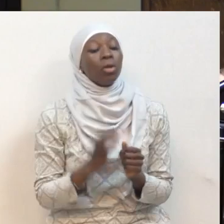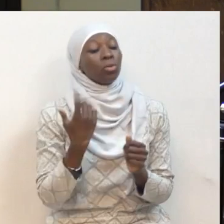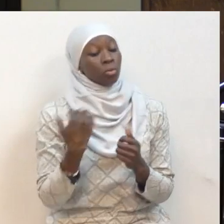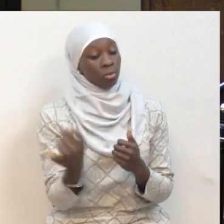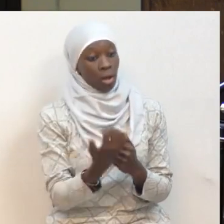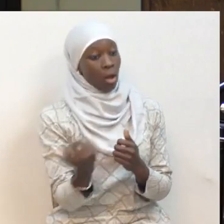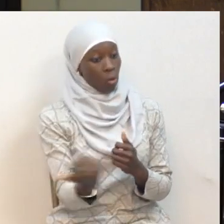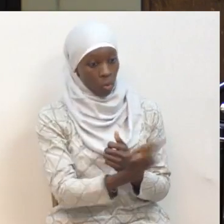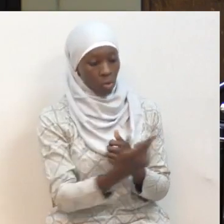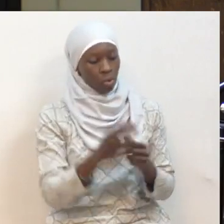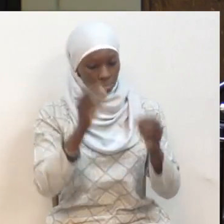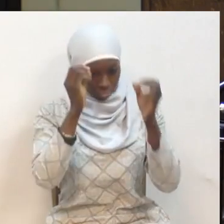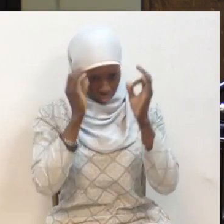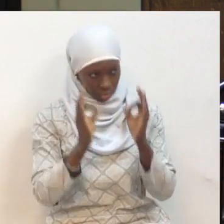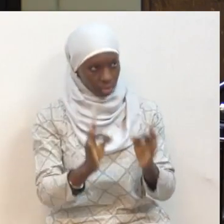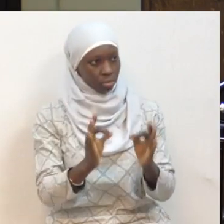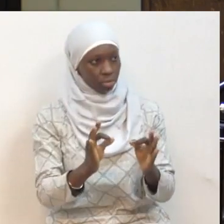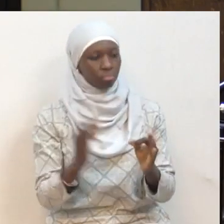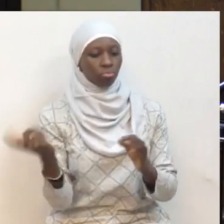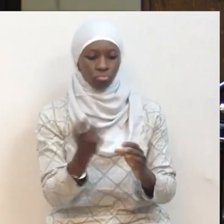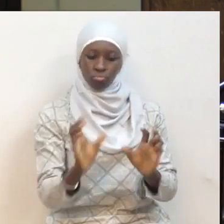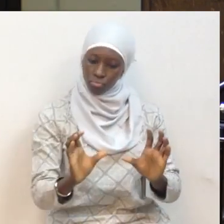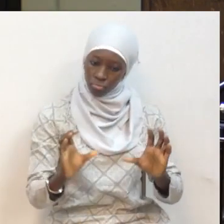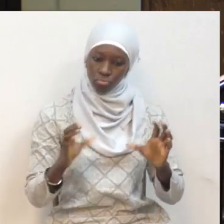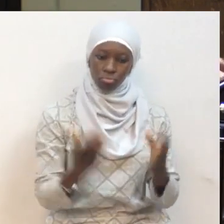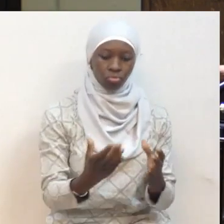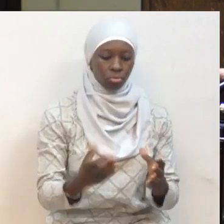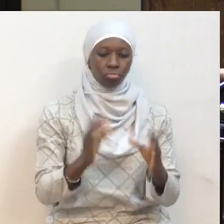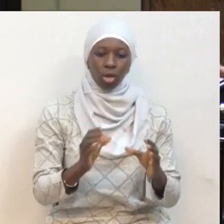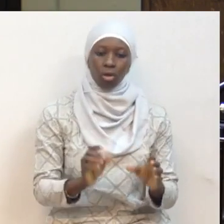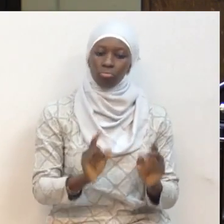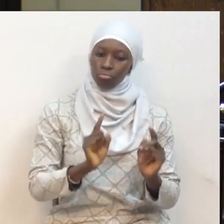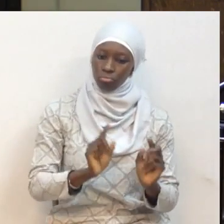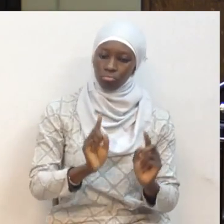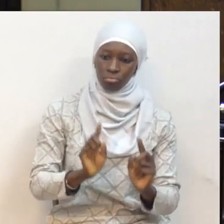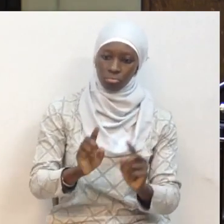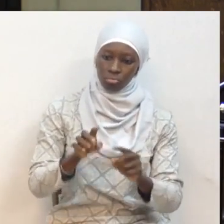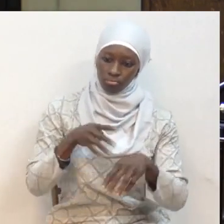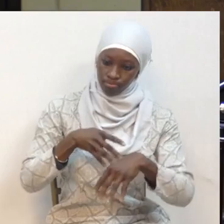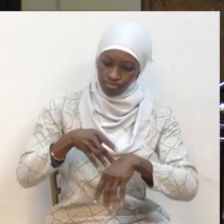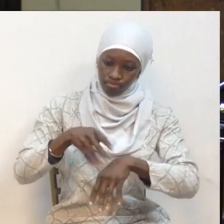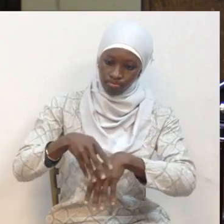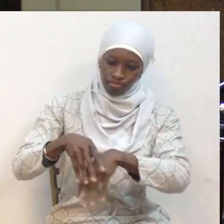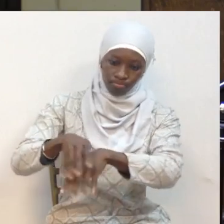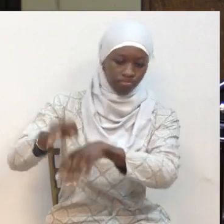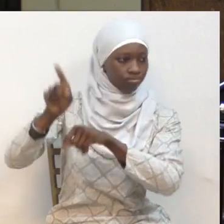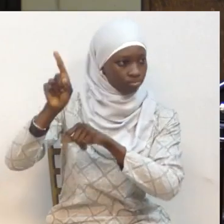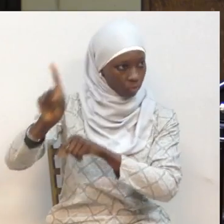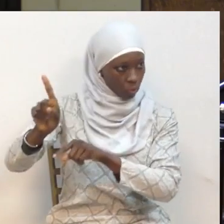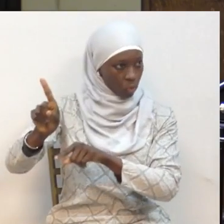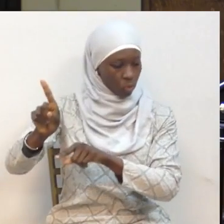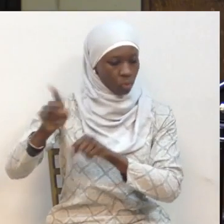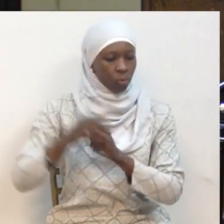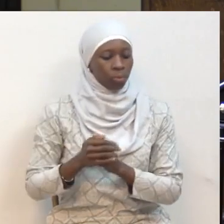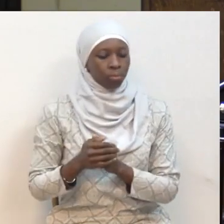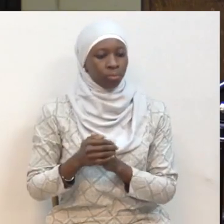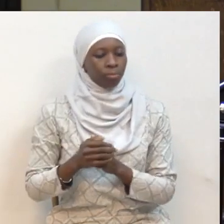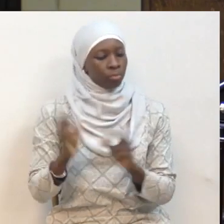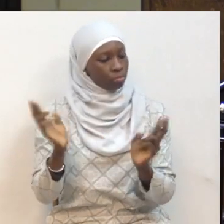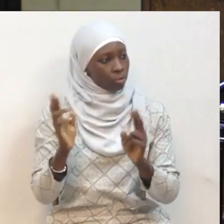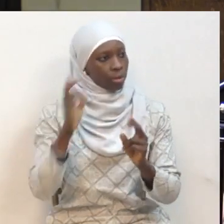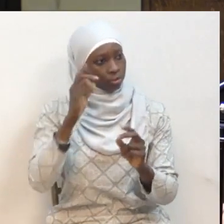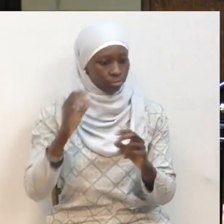looked at the booties being collected and the enemy being defeated, and they said, you know